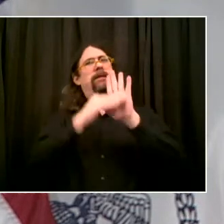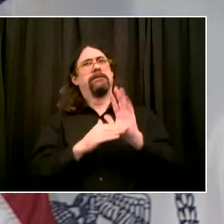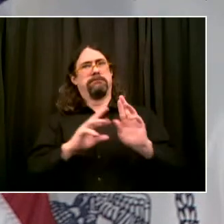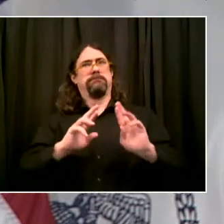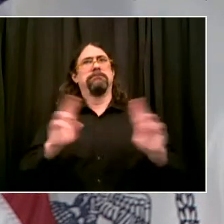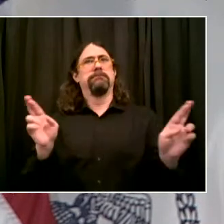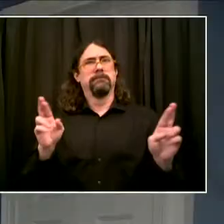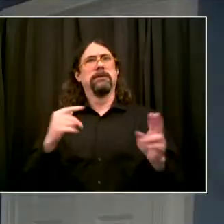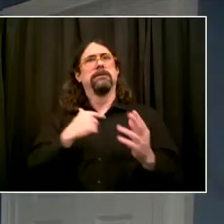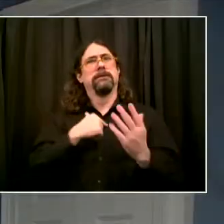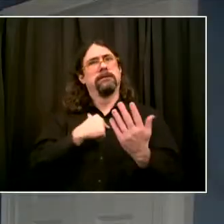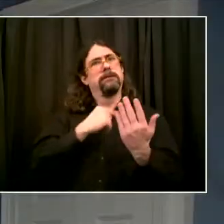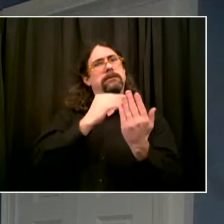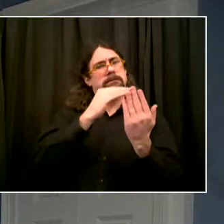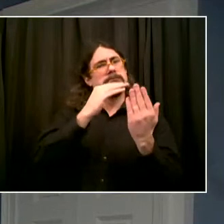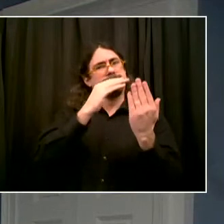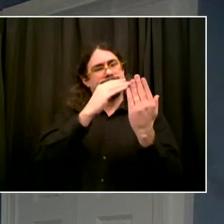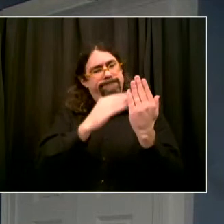Easterling.